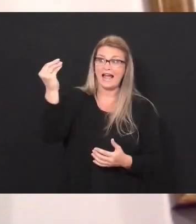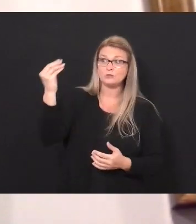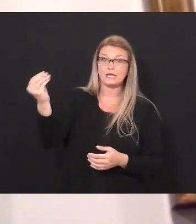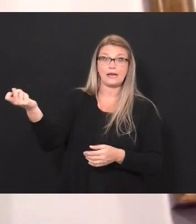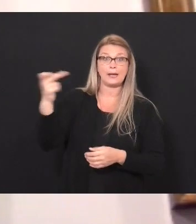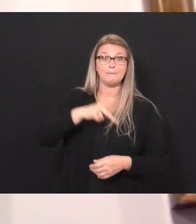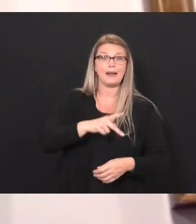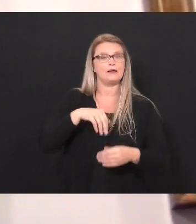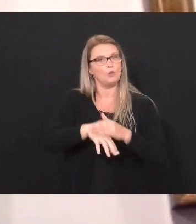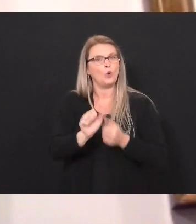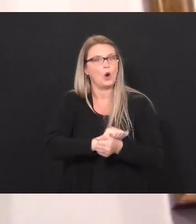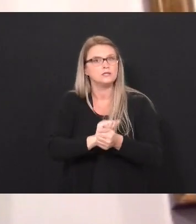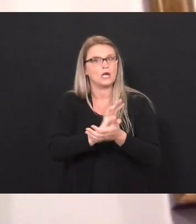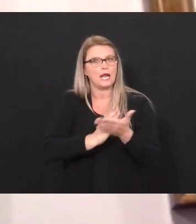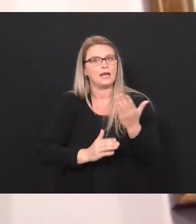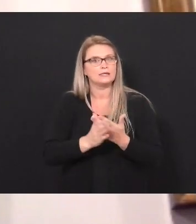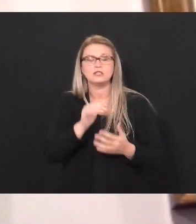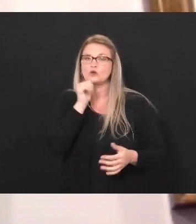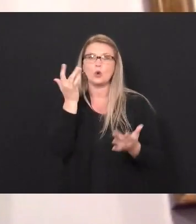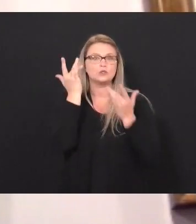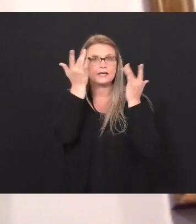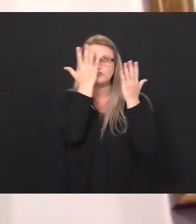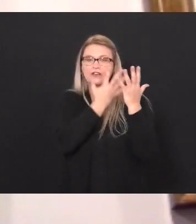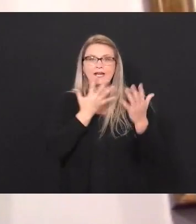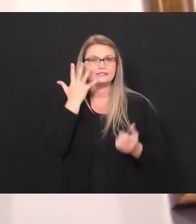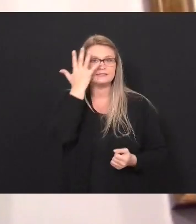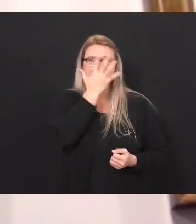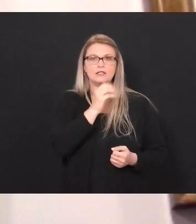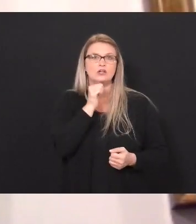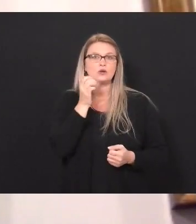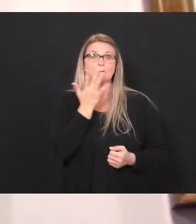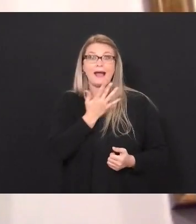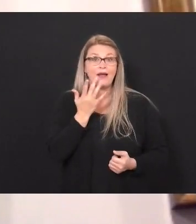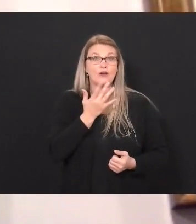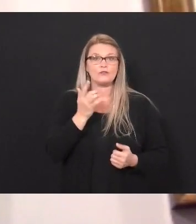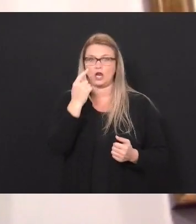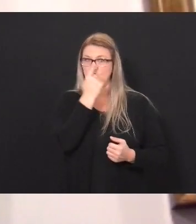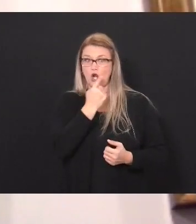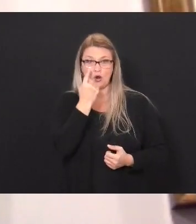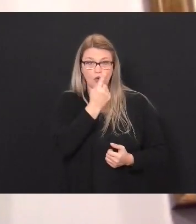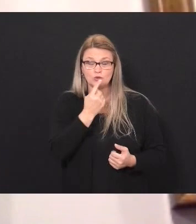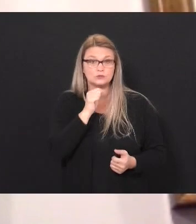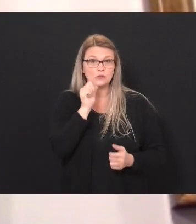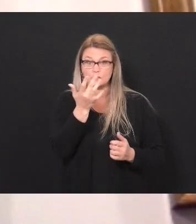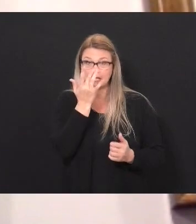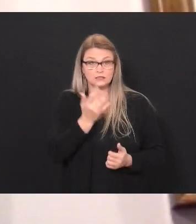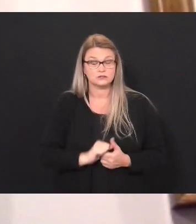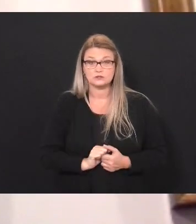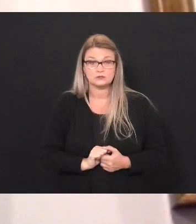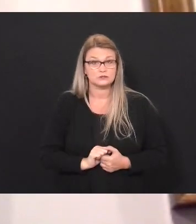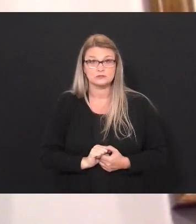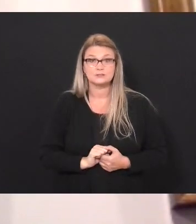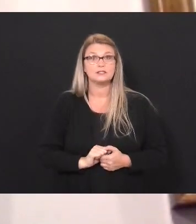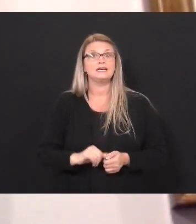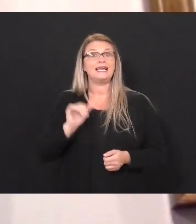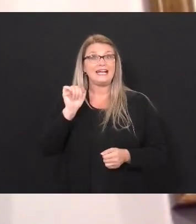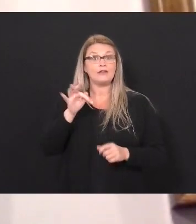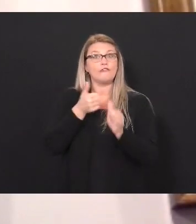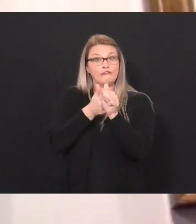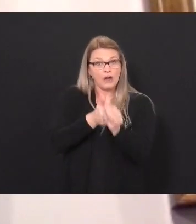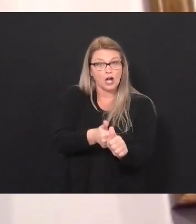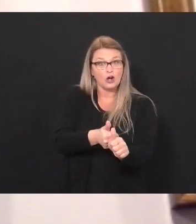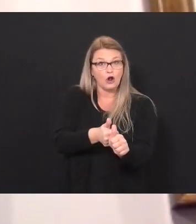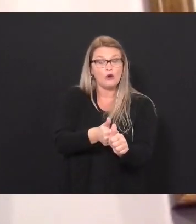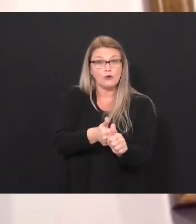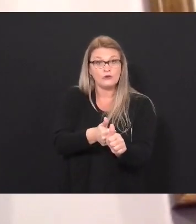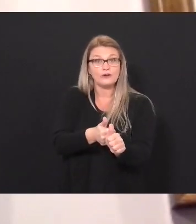wash your hands. Don't touch your face, don't touch your mouth, don't touch your nose. And if we do that well,